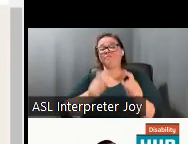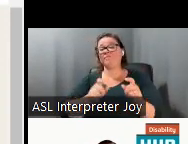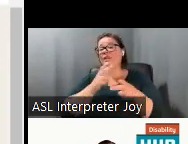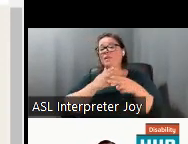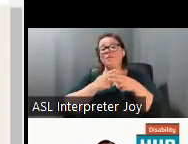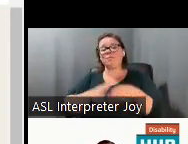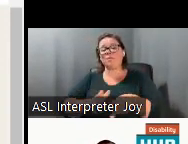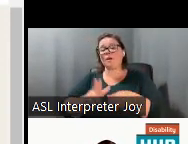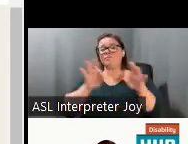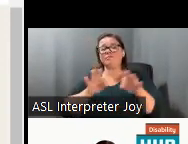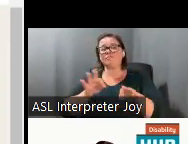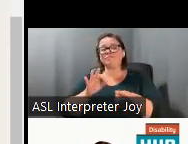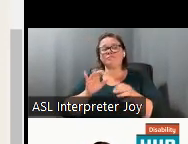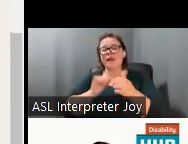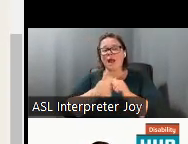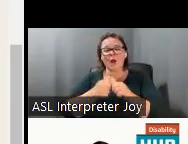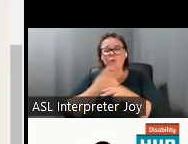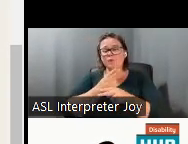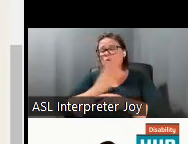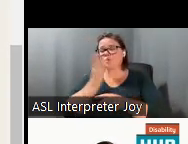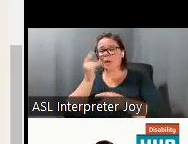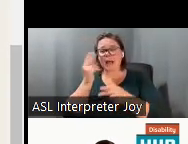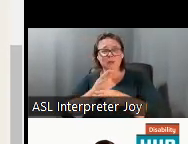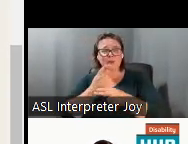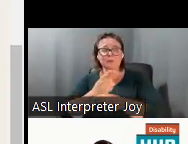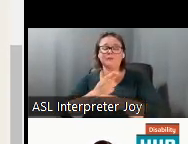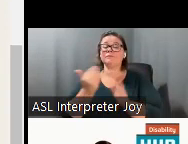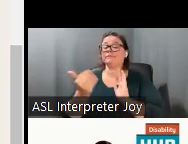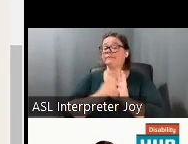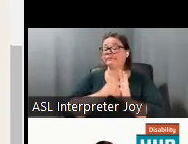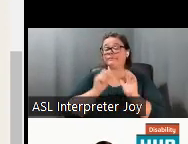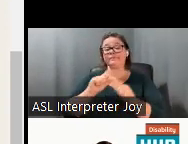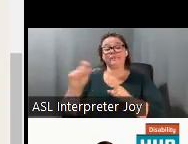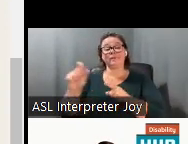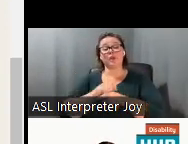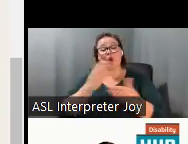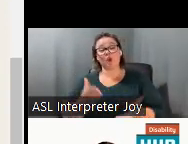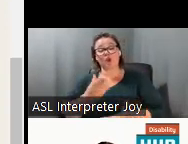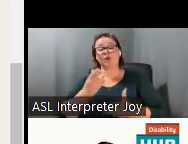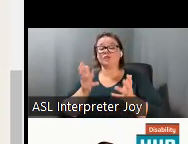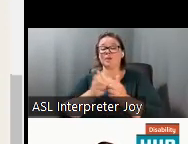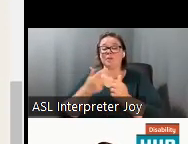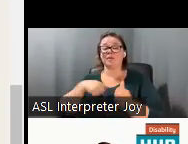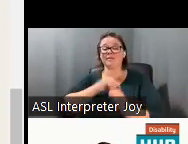tutorial, why you might use it, how you might use it. And again, you can always call us at the hub, chat with us, email